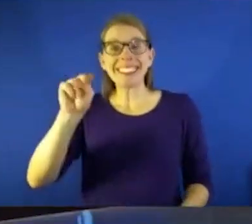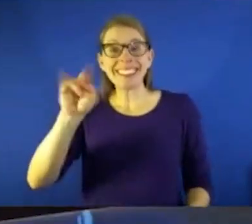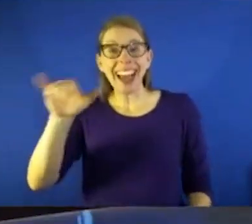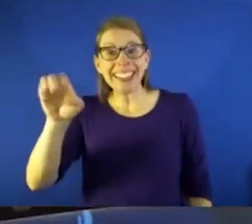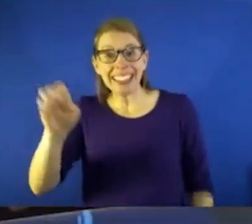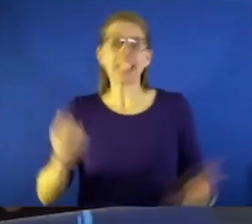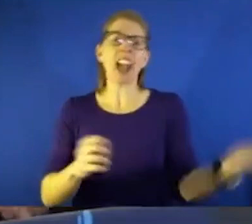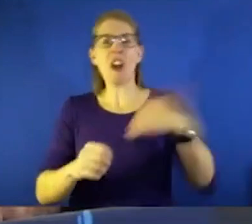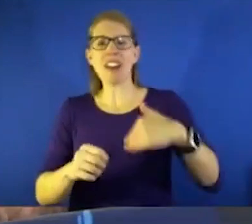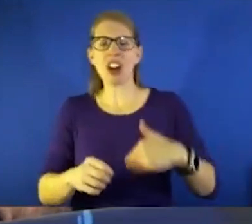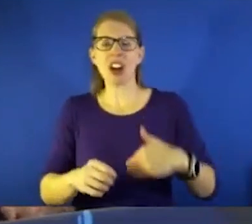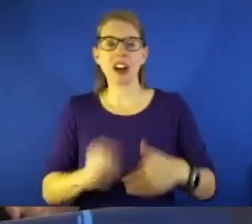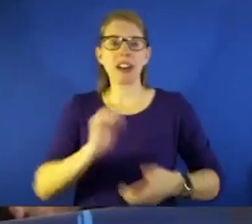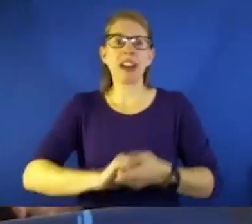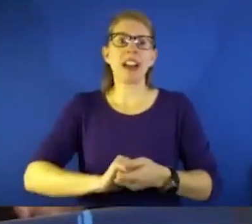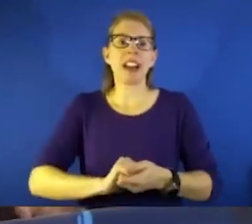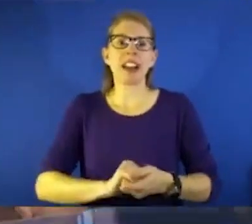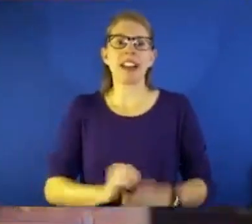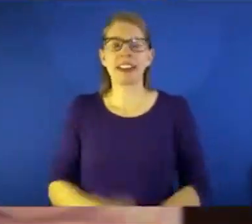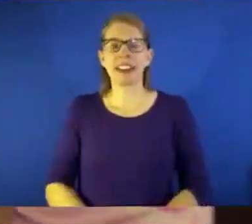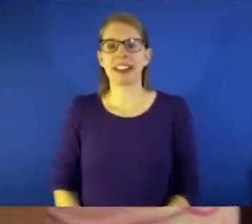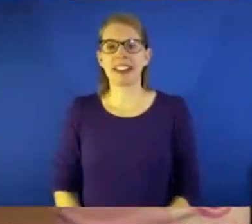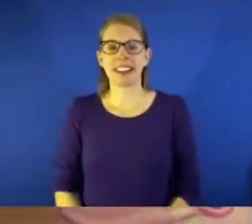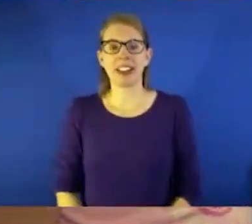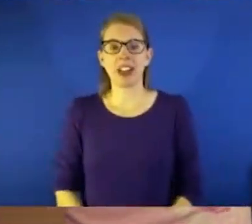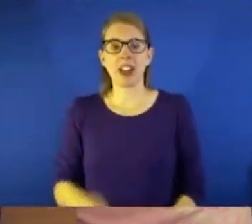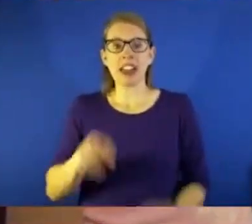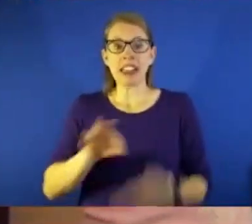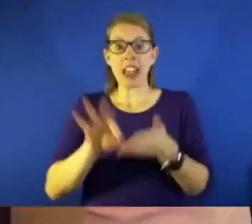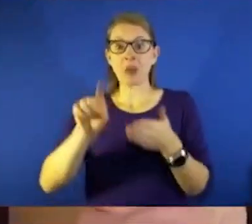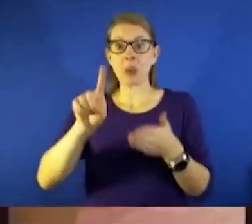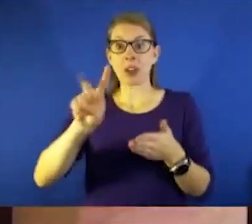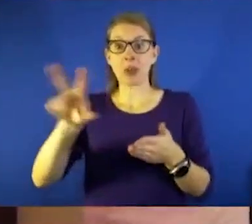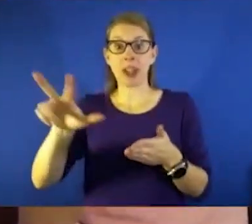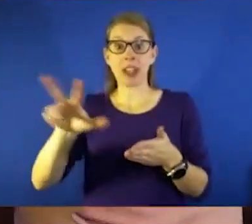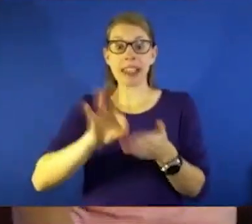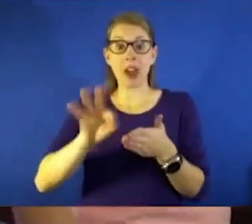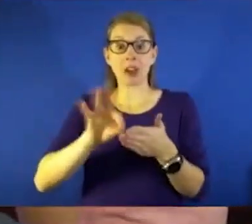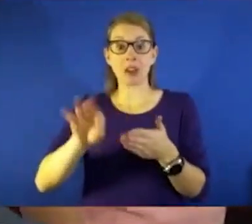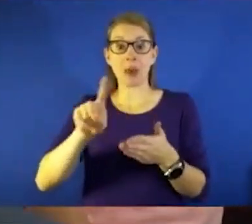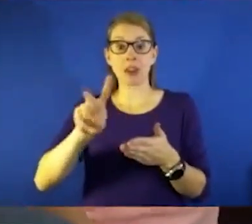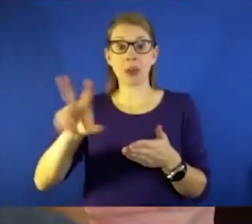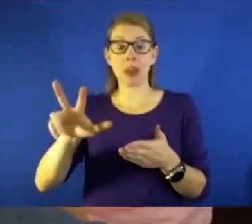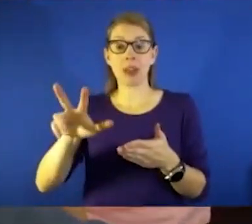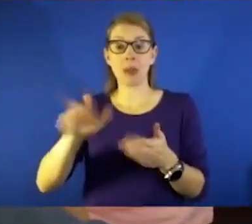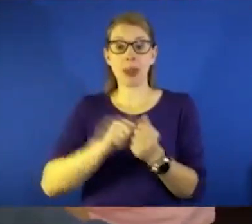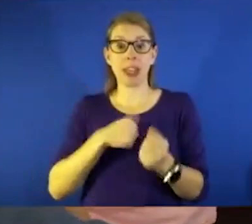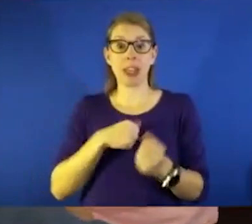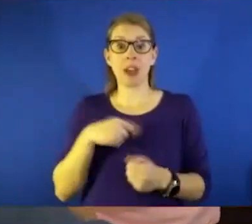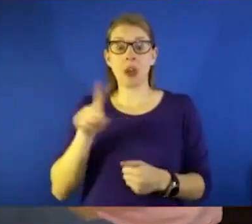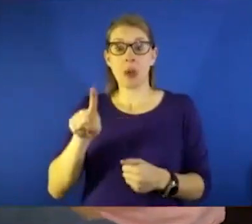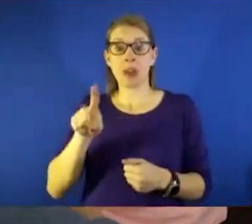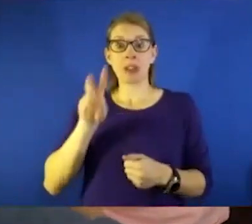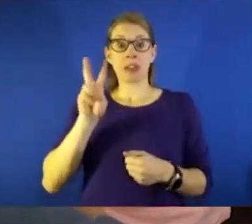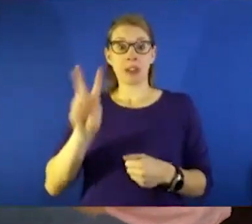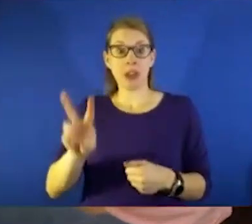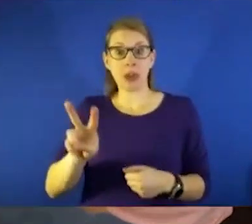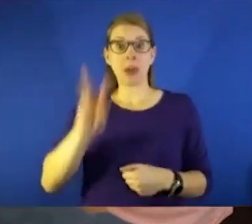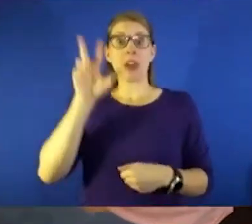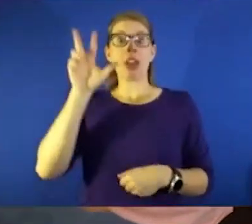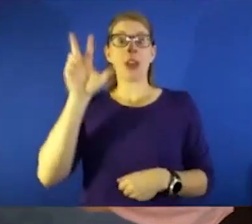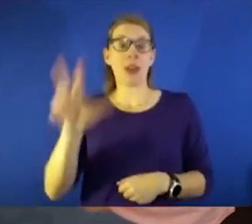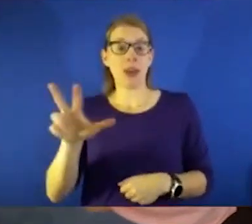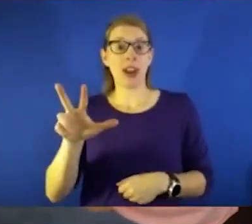his hand. hand. All right, you guys want to count to 3 with me? All right, you hold count on. to 3 with me? You want? Okay. 1, 2,